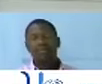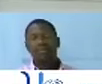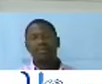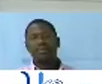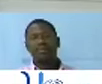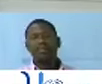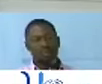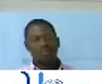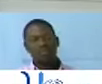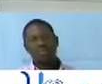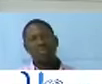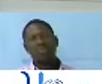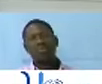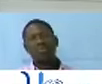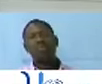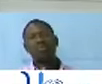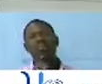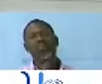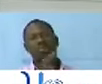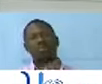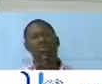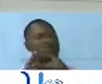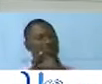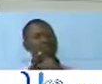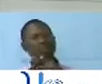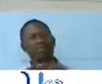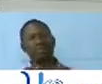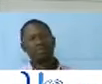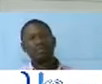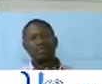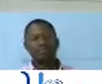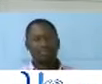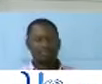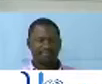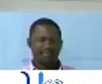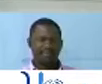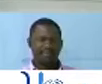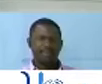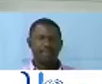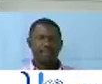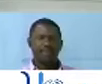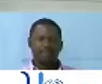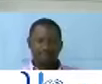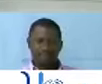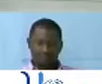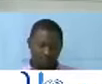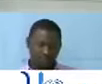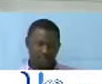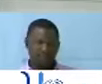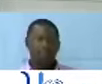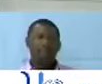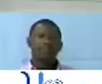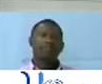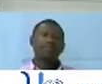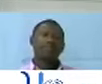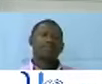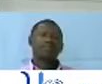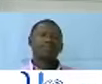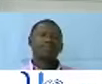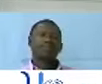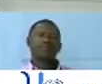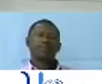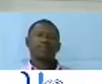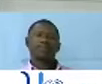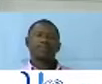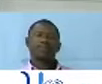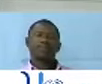positive in a sense. Le na lool na nek na lo xamne ni yewen na de. On the other hand, ci benen bor bi,